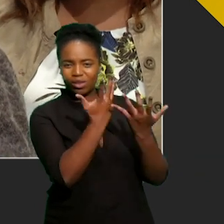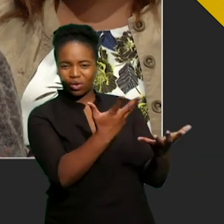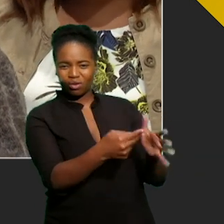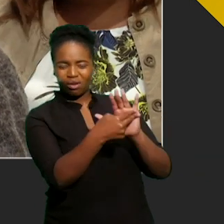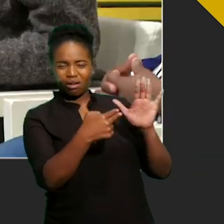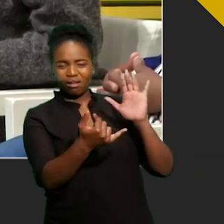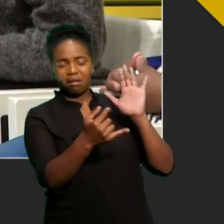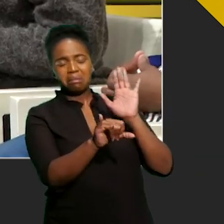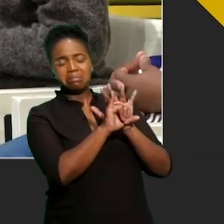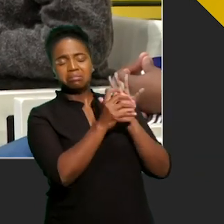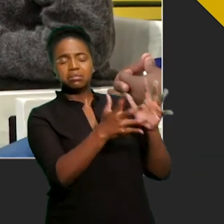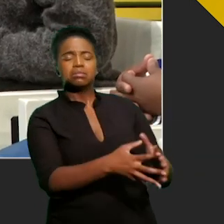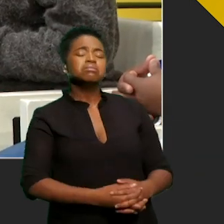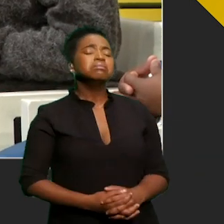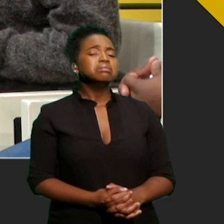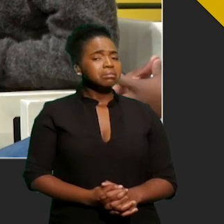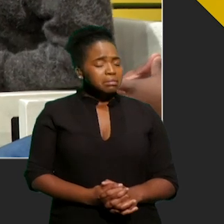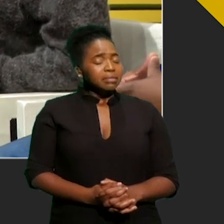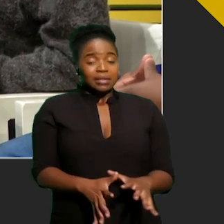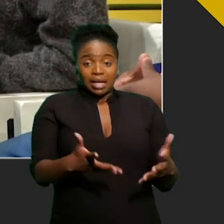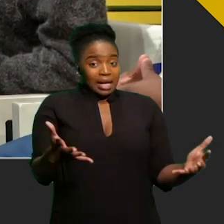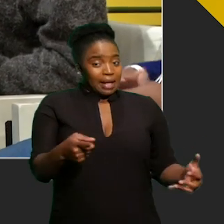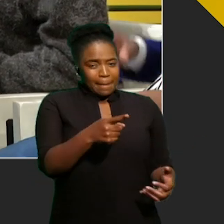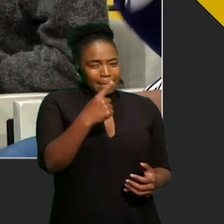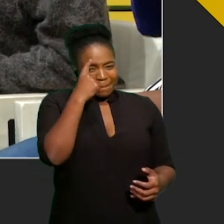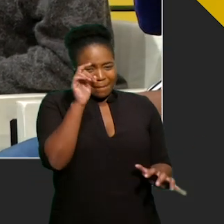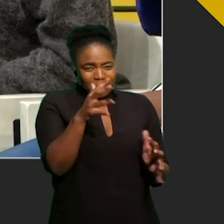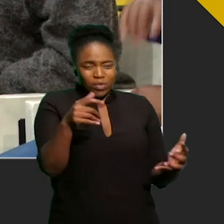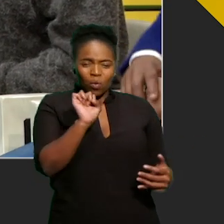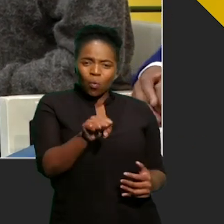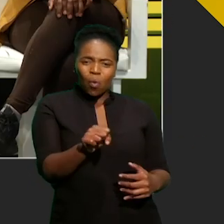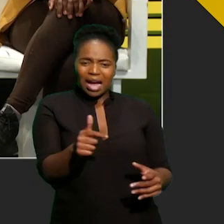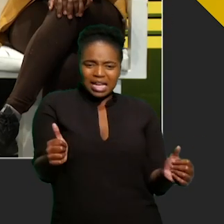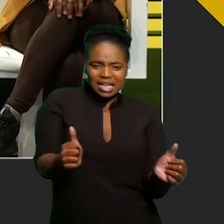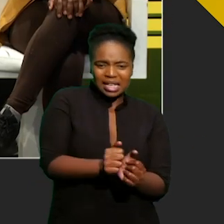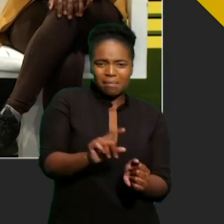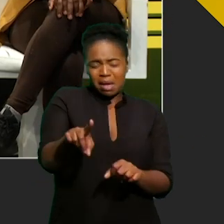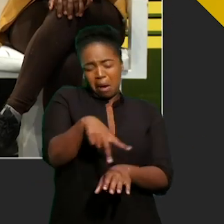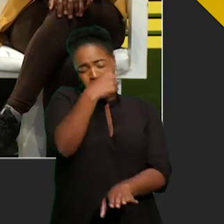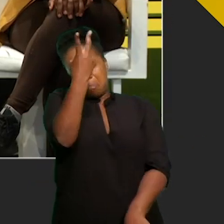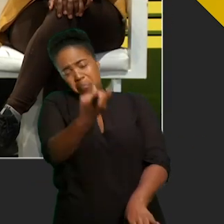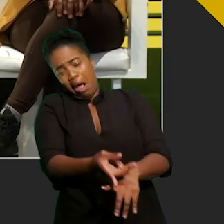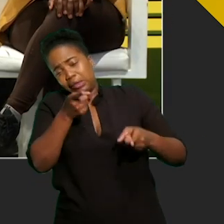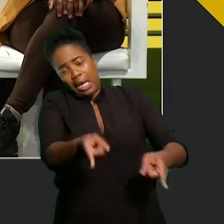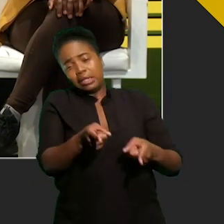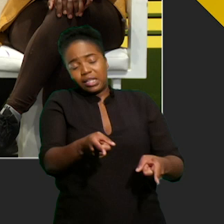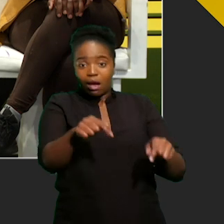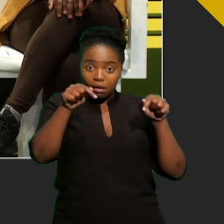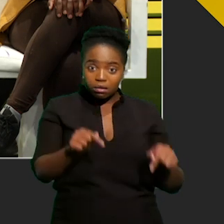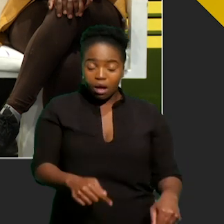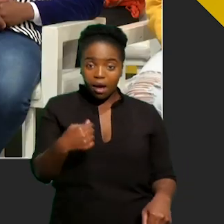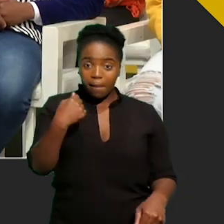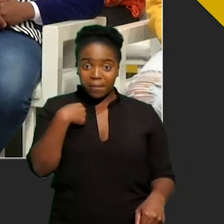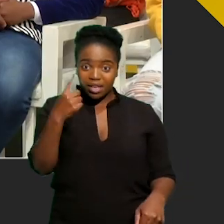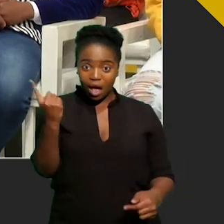way. All right. I wonder, Melody, re ka ba ra zama mo re ra presenter ra co-hoster ka fo tripega kawa mo. Will the journalists actually